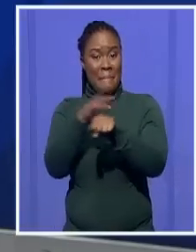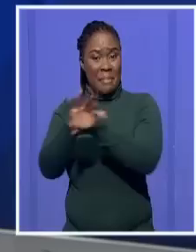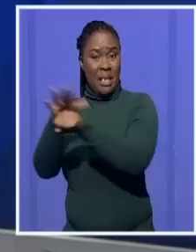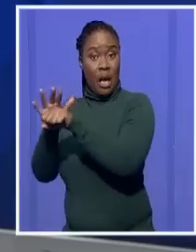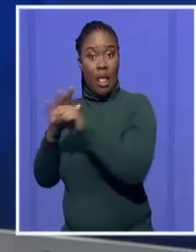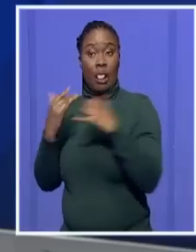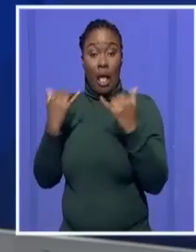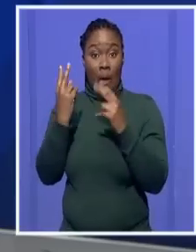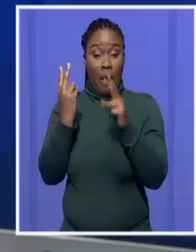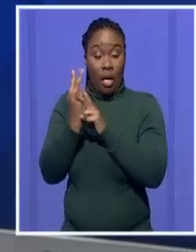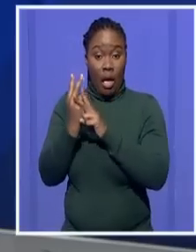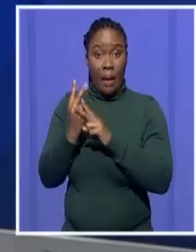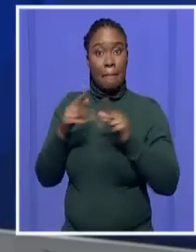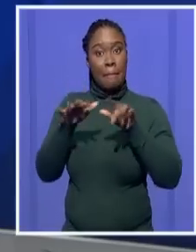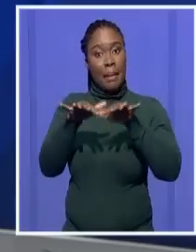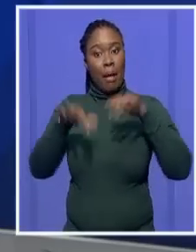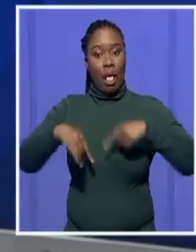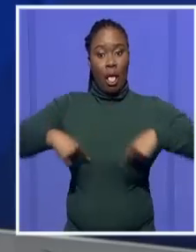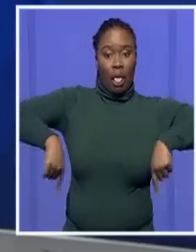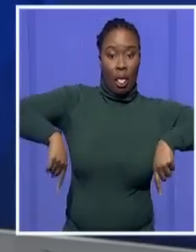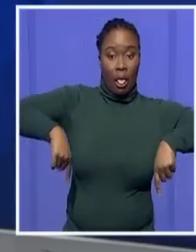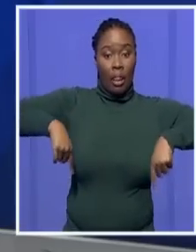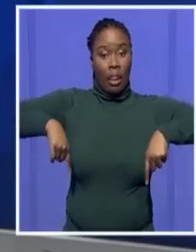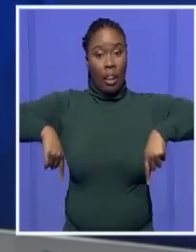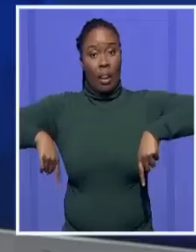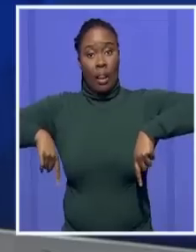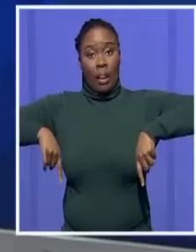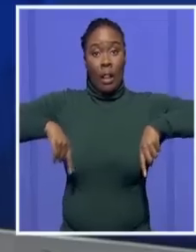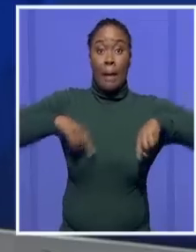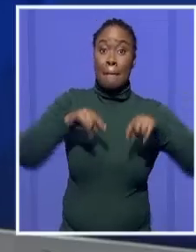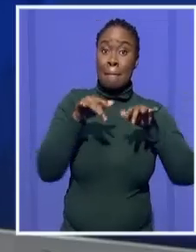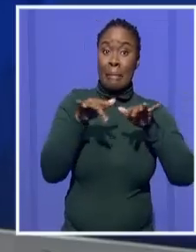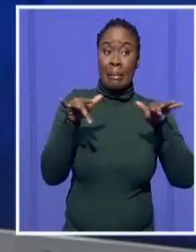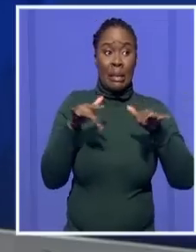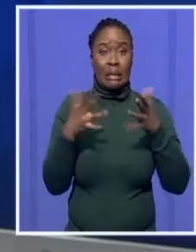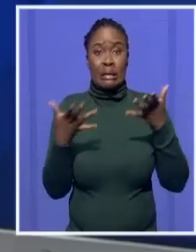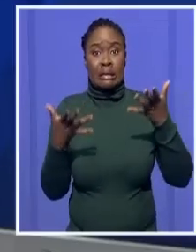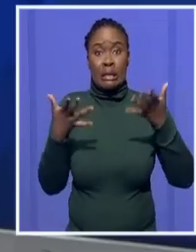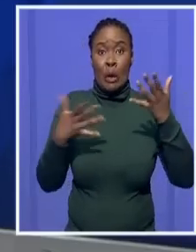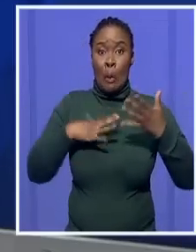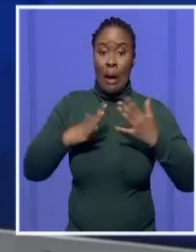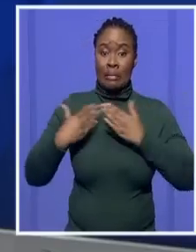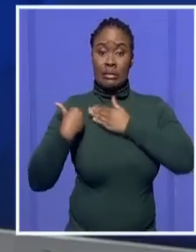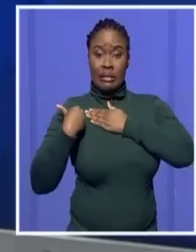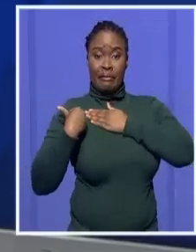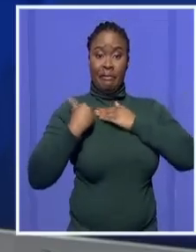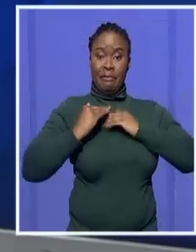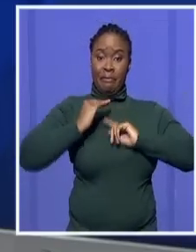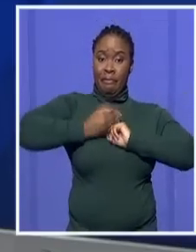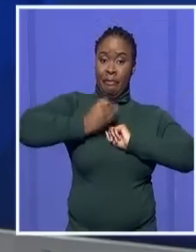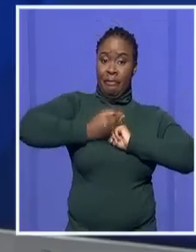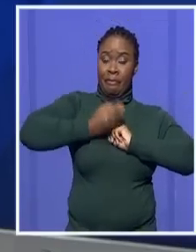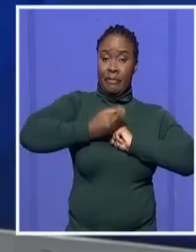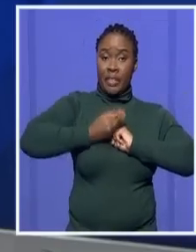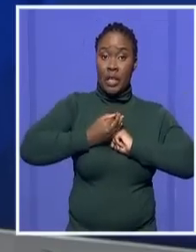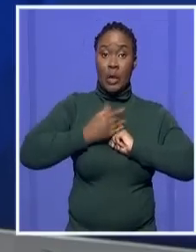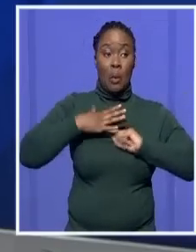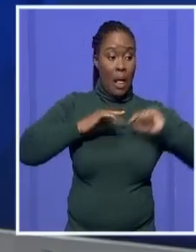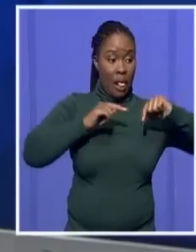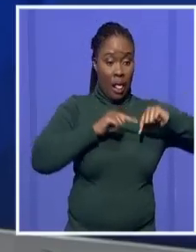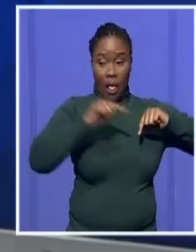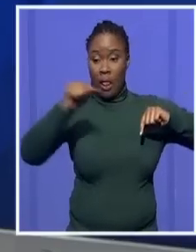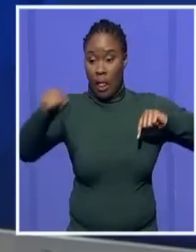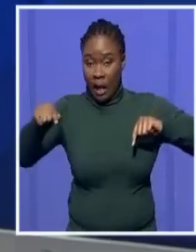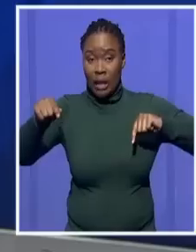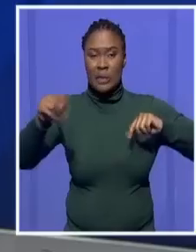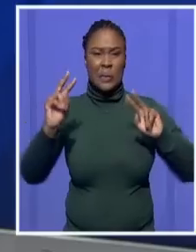stage that residents are just going to struggle to try and get from point A to point B. Are we